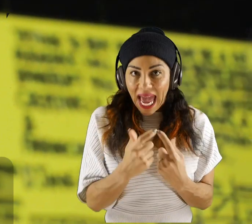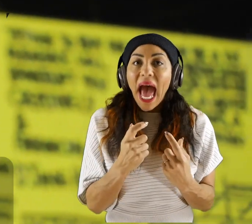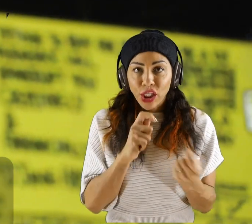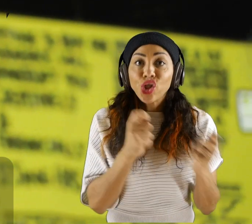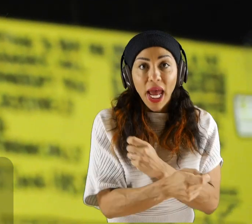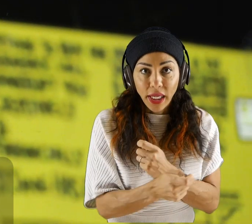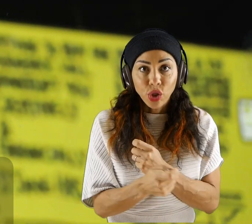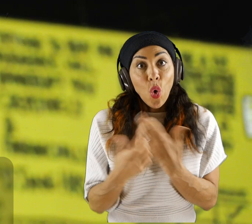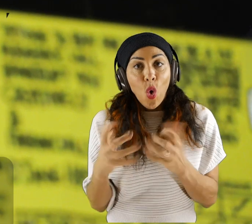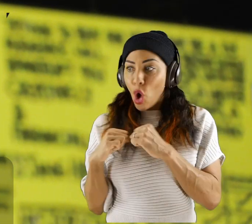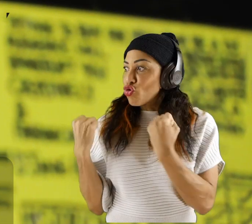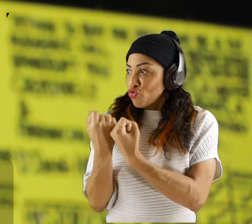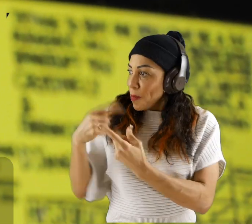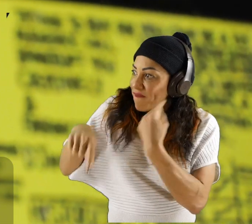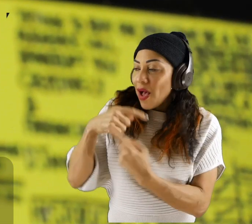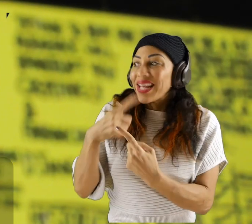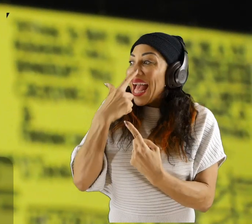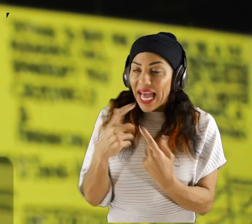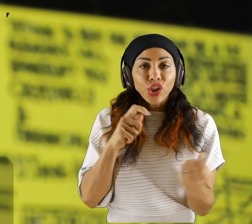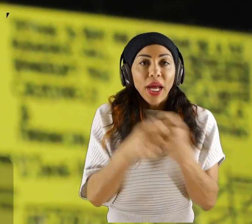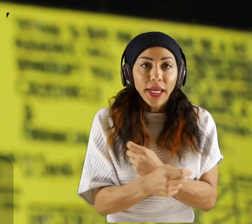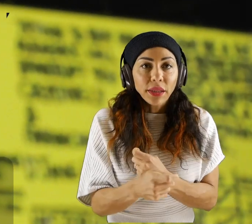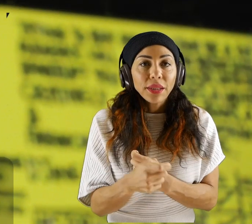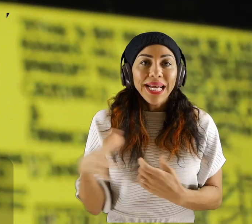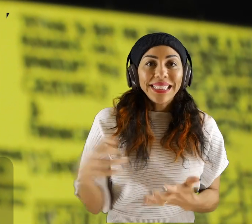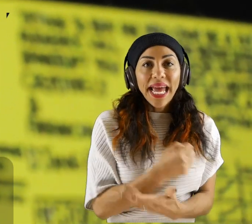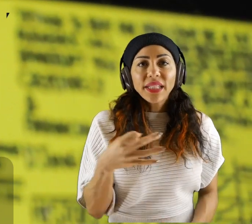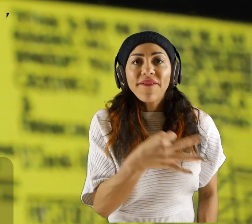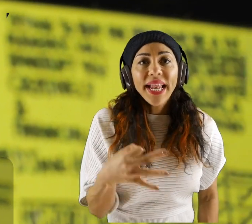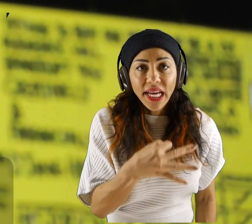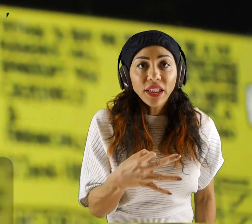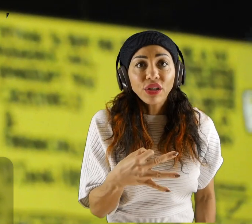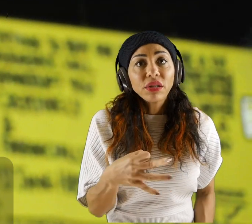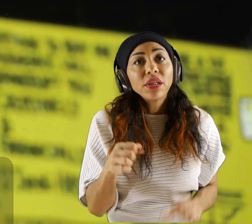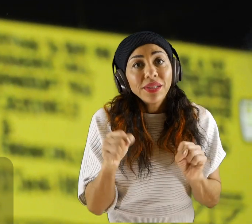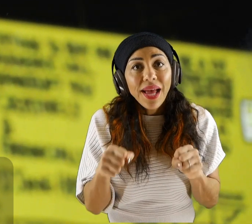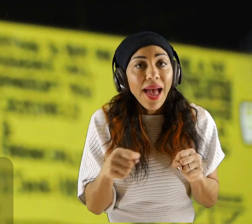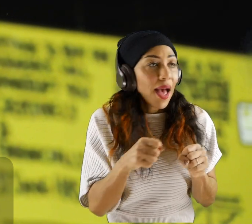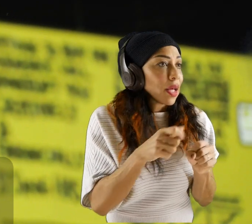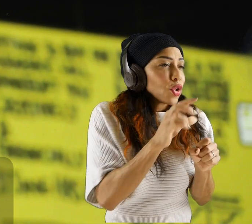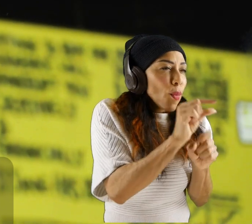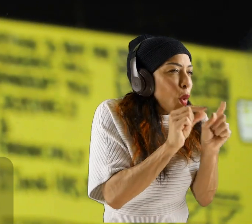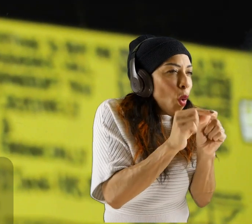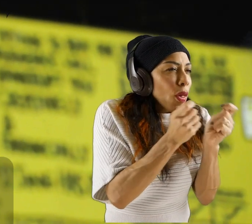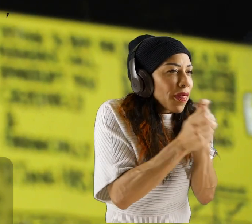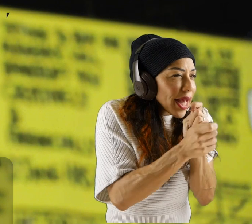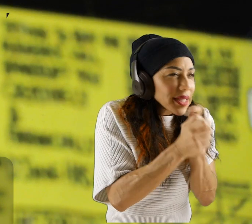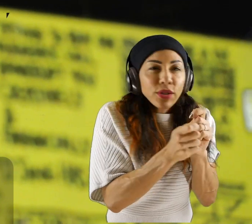in a real tangible way. You know what I'm saying? So it takes a village. It's like, okay, little things. Oh, okay, buying